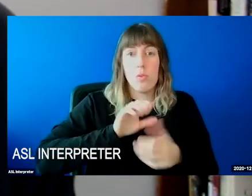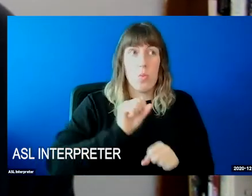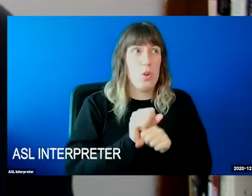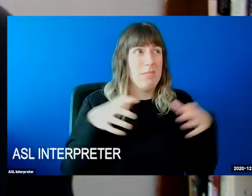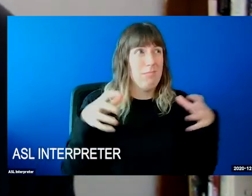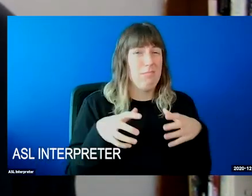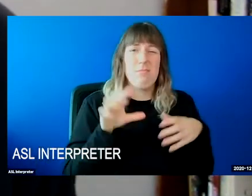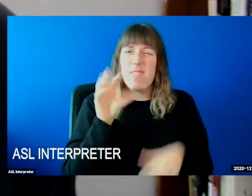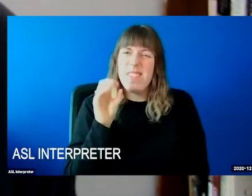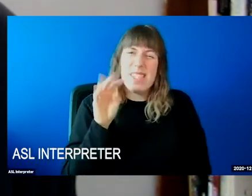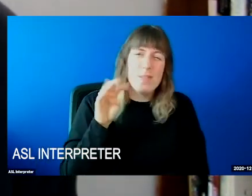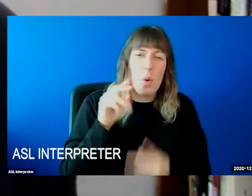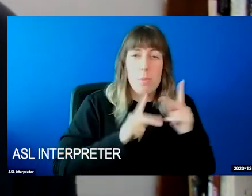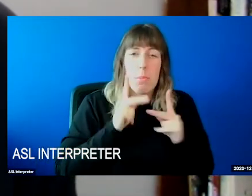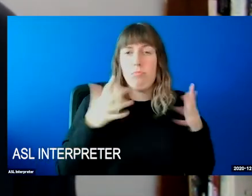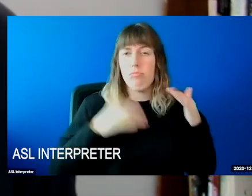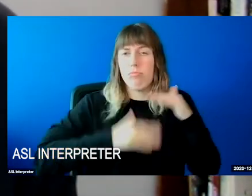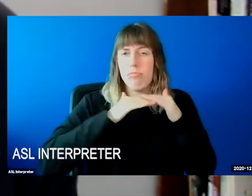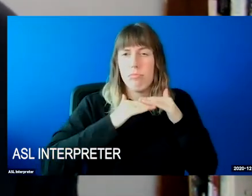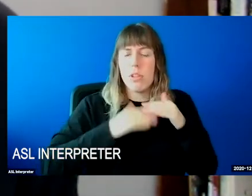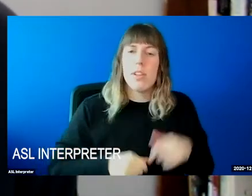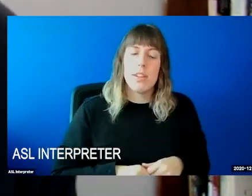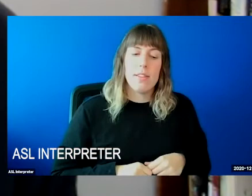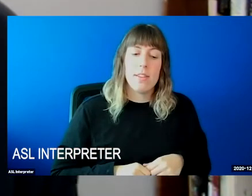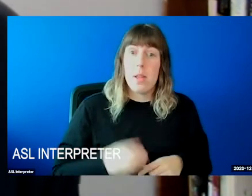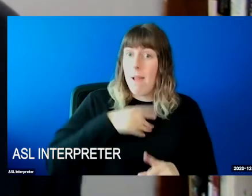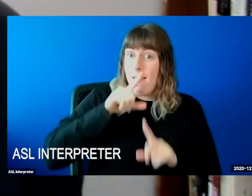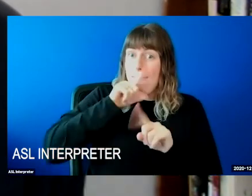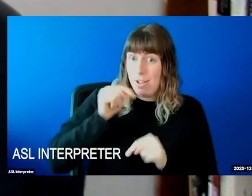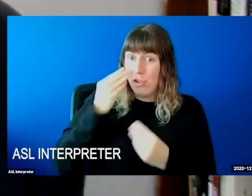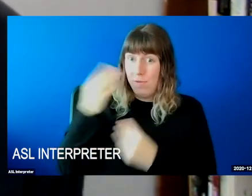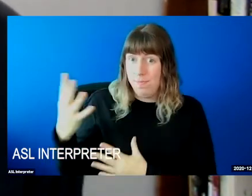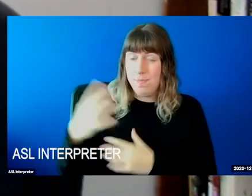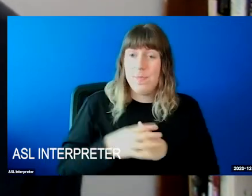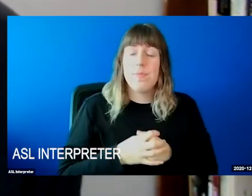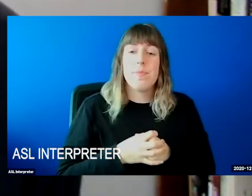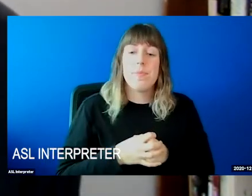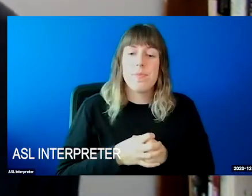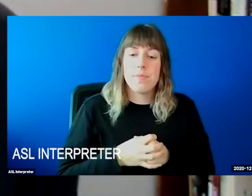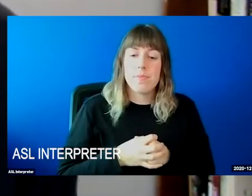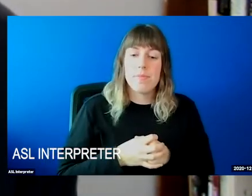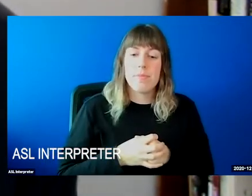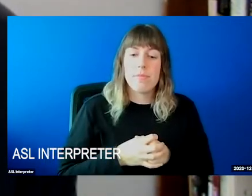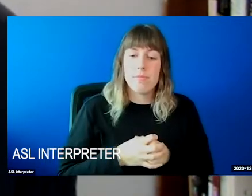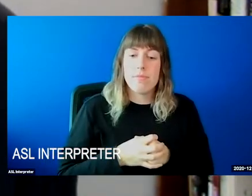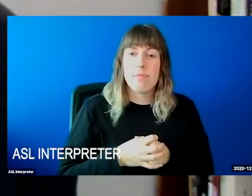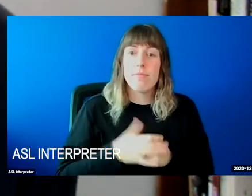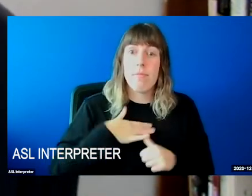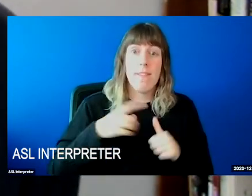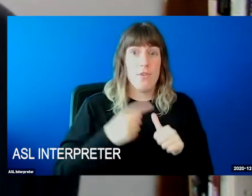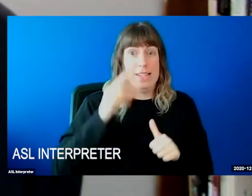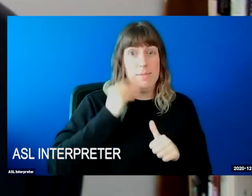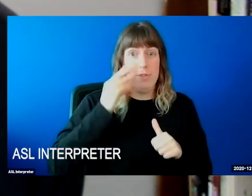50 people. But the answer I'll give you is from the first experience I